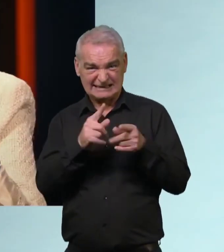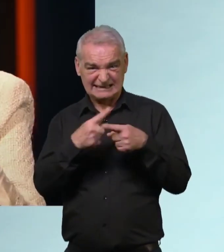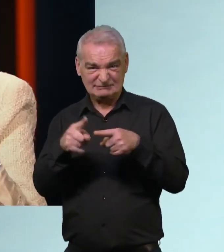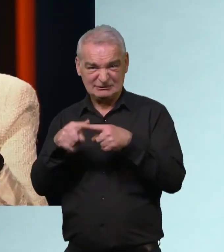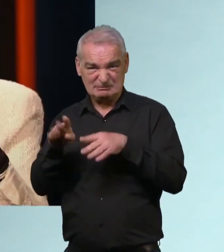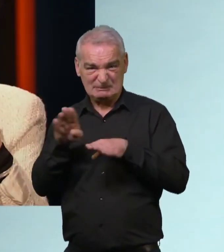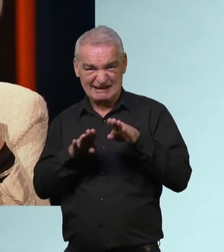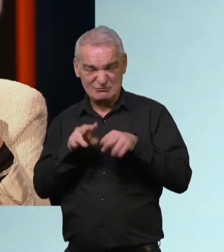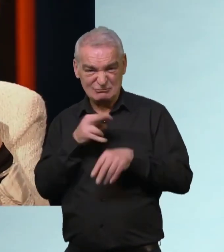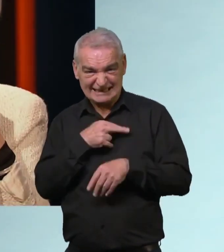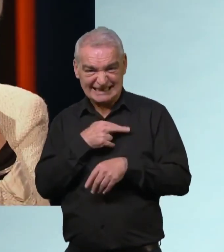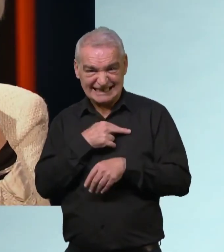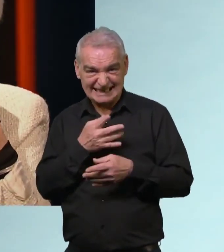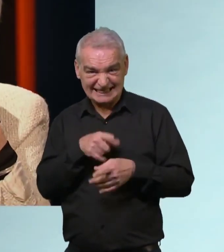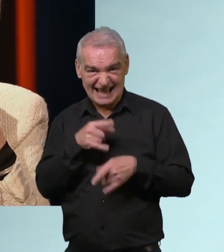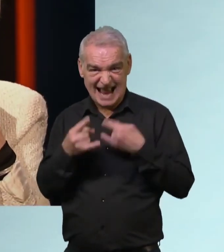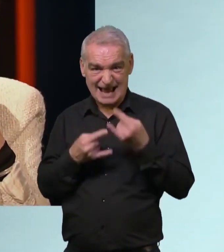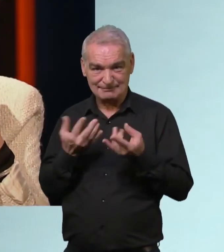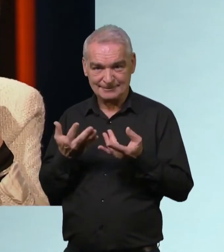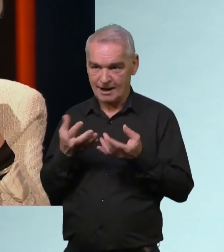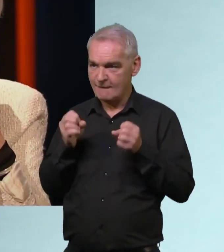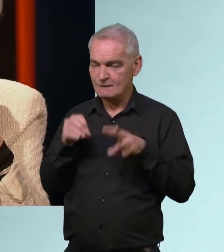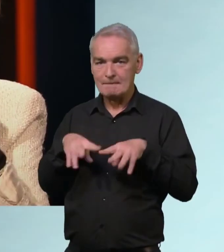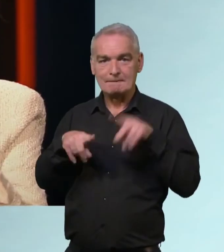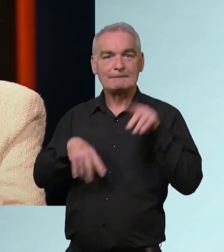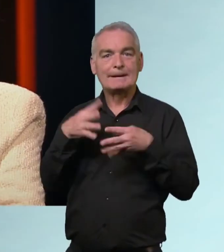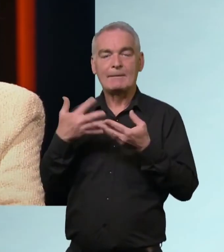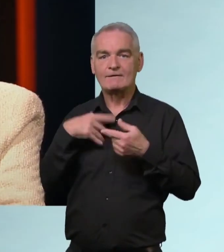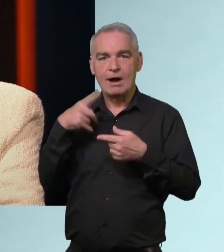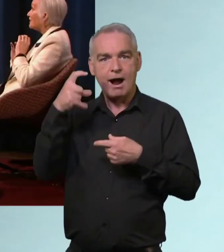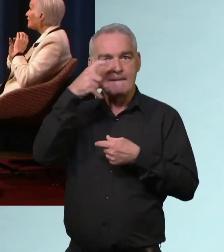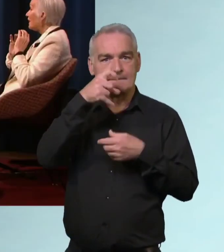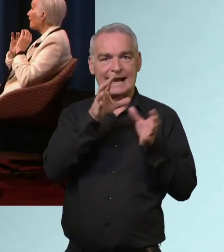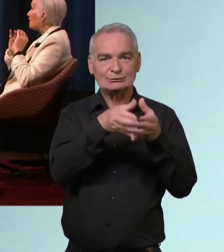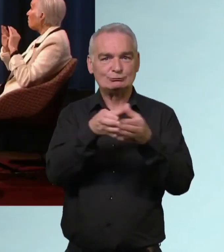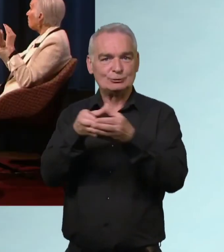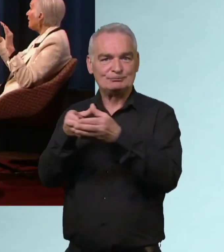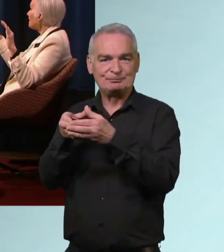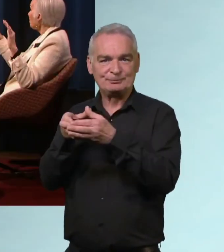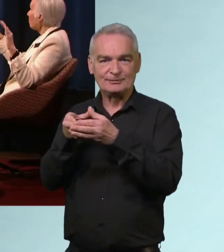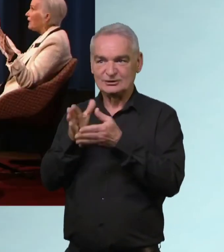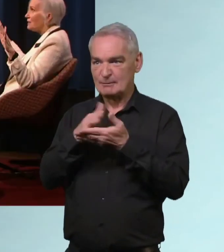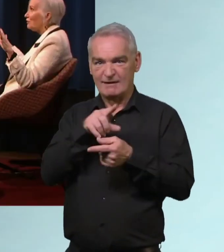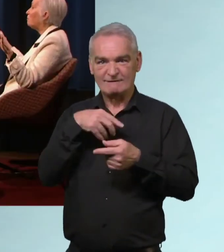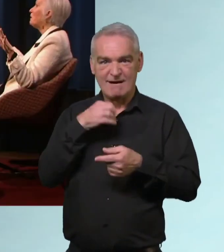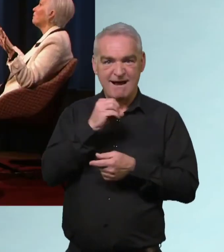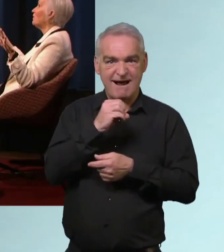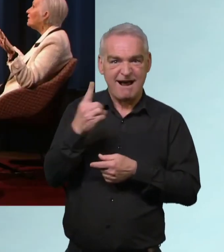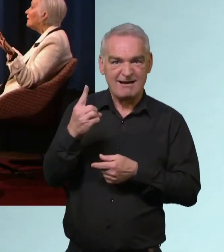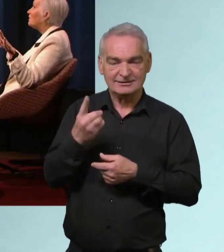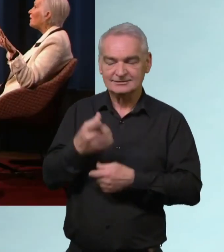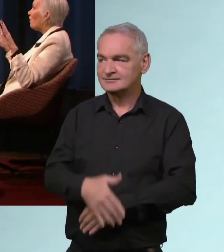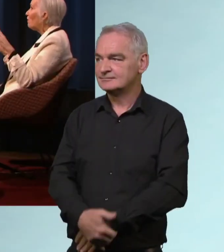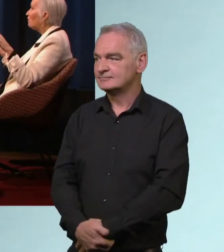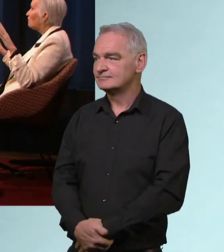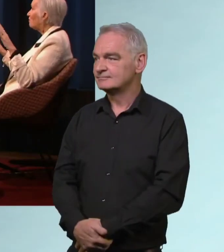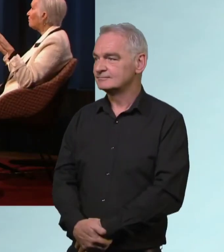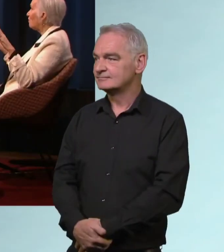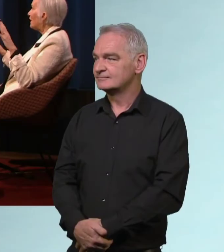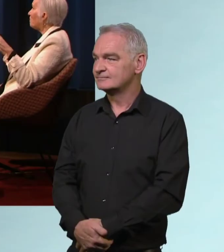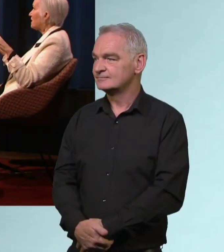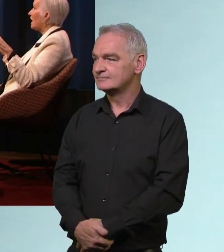really? who are these people? Because there is a complete mix of people,